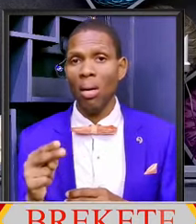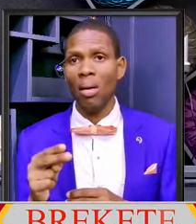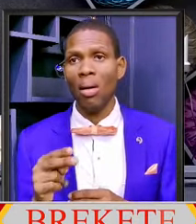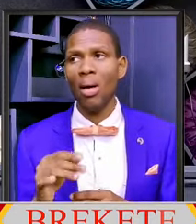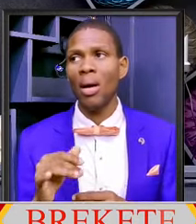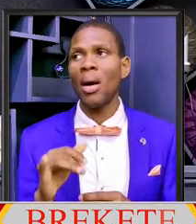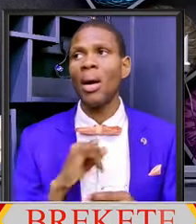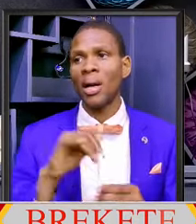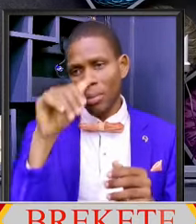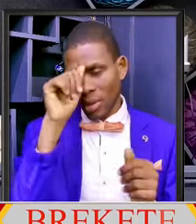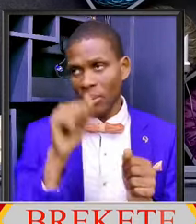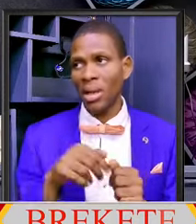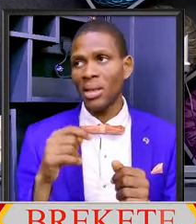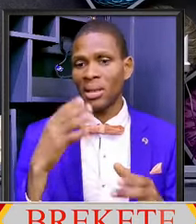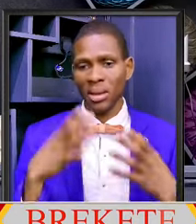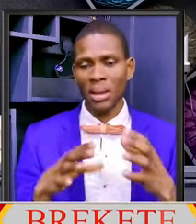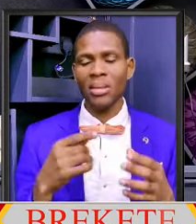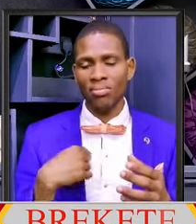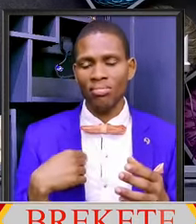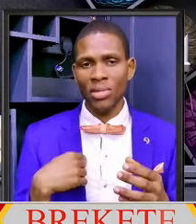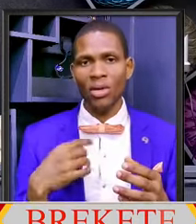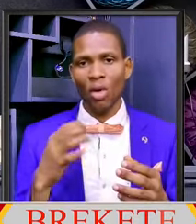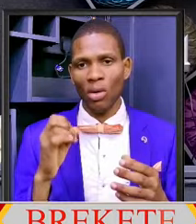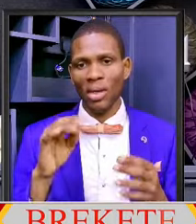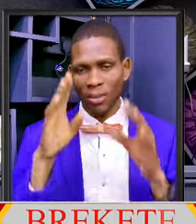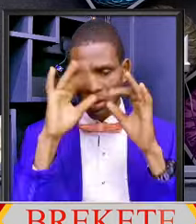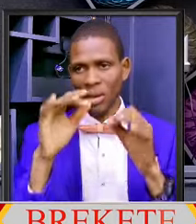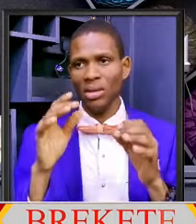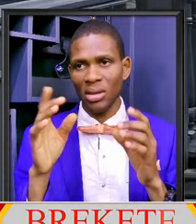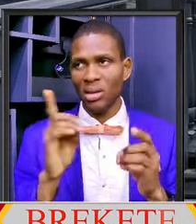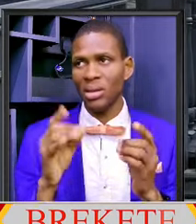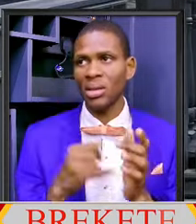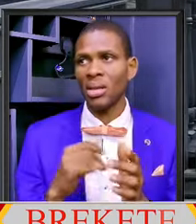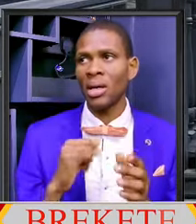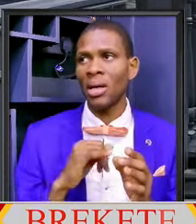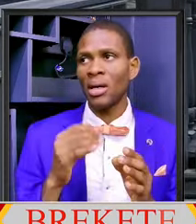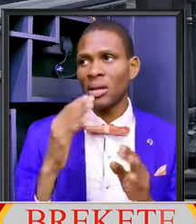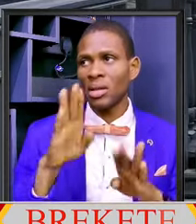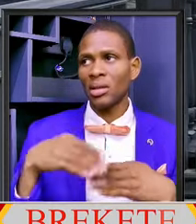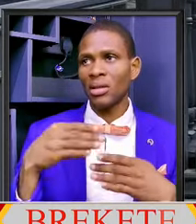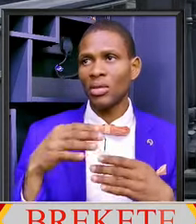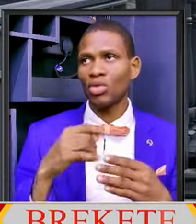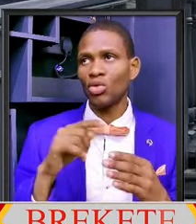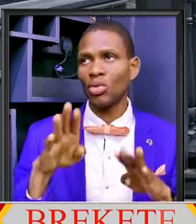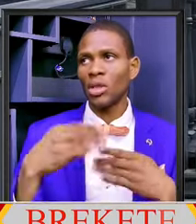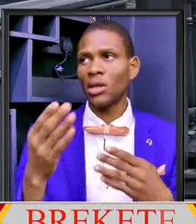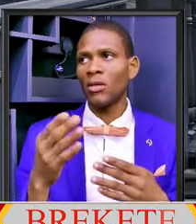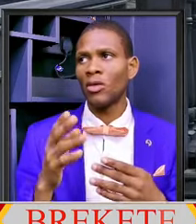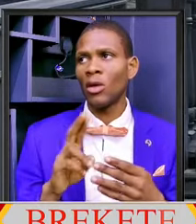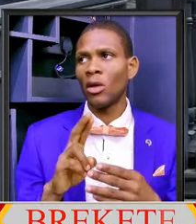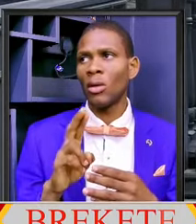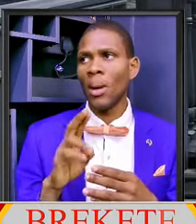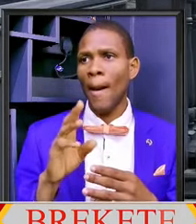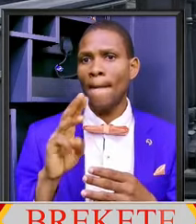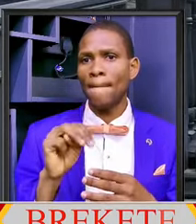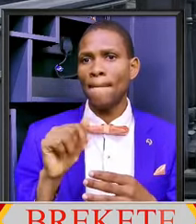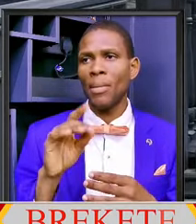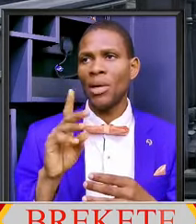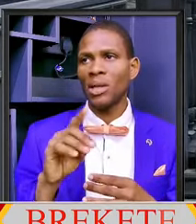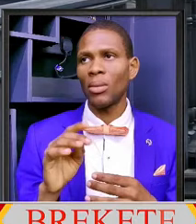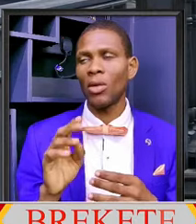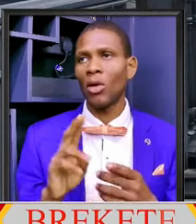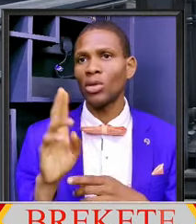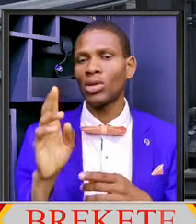Yes, I remember the case. Nami Handula. Yes, sir. You know, say you give Madam Patricia up until 7th of